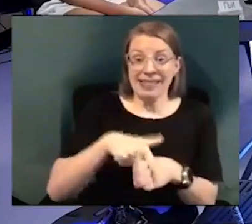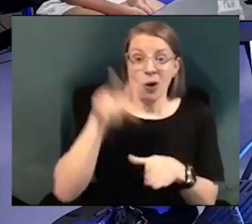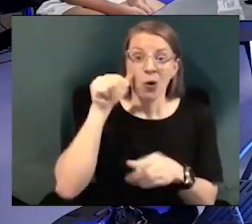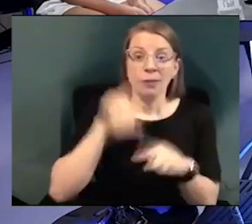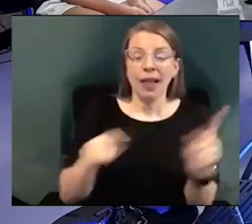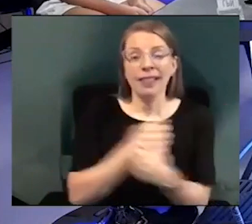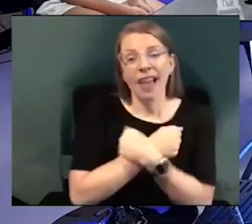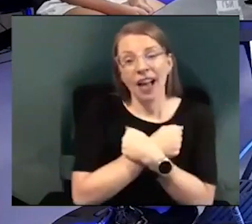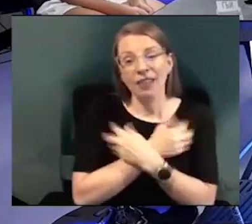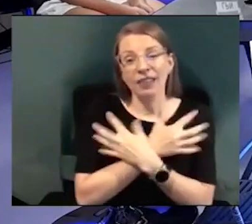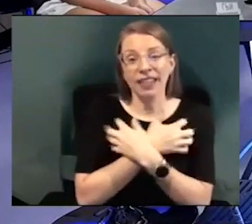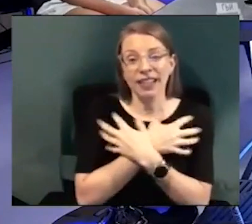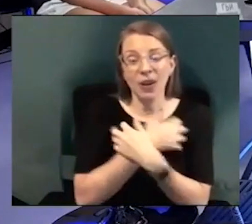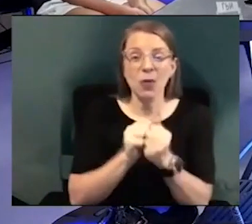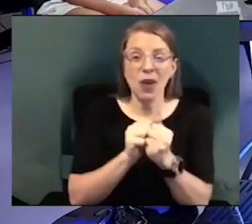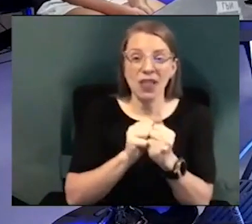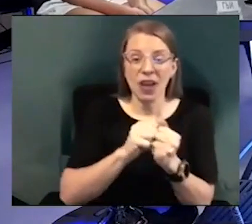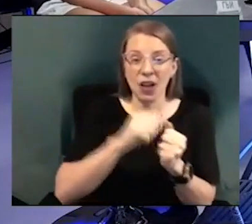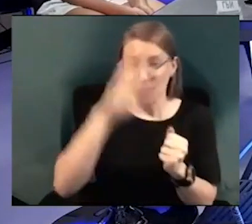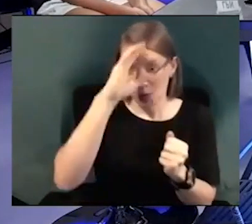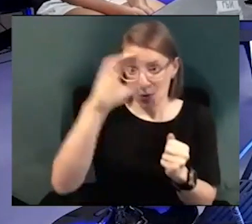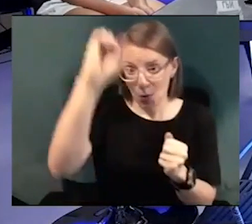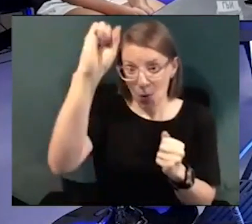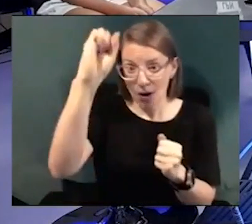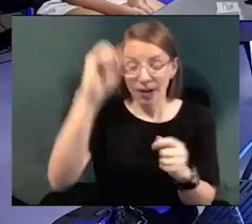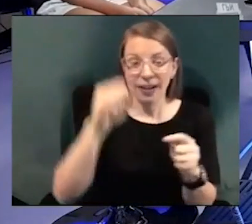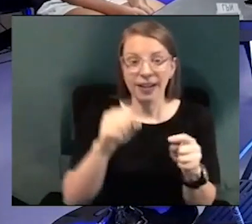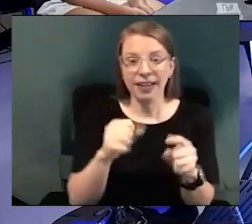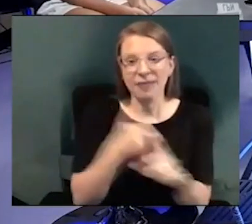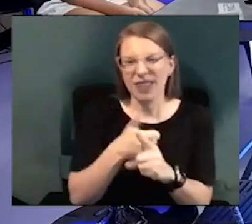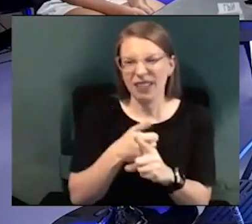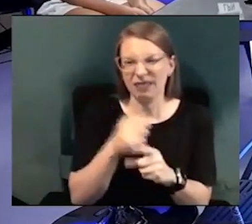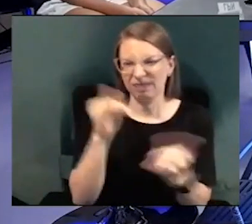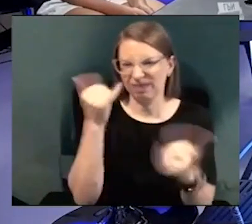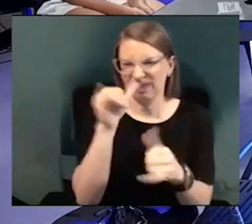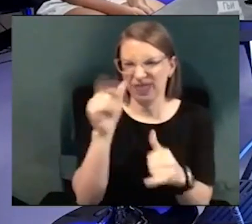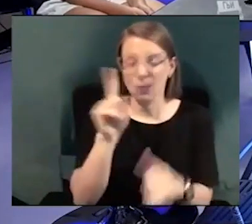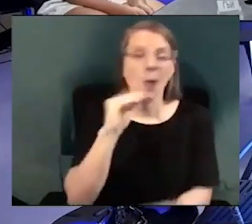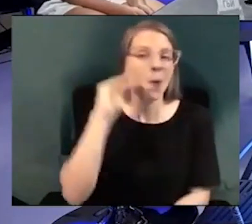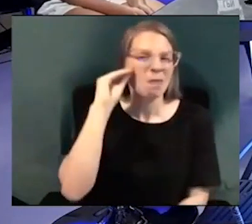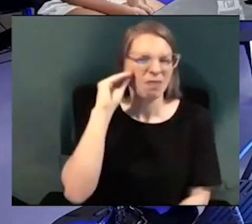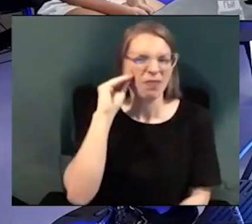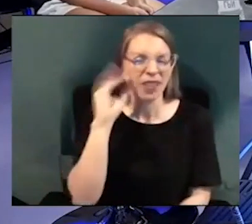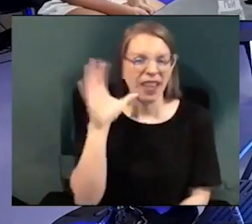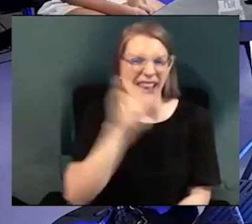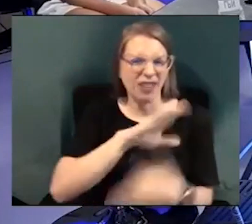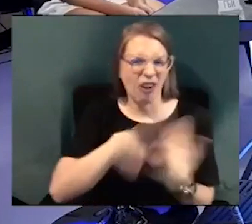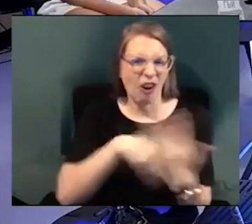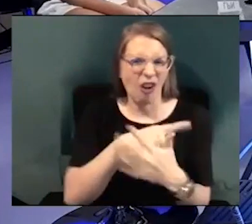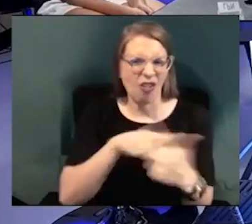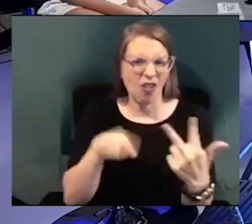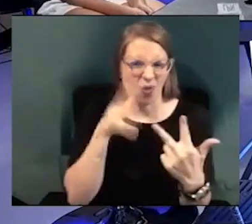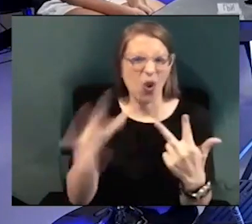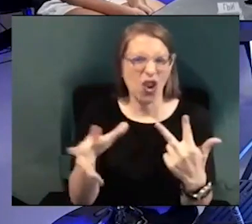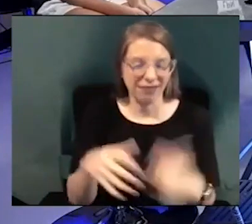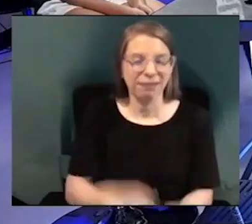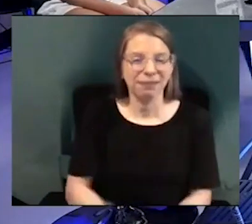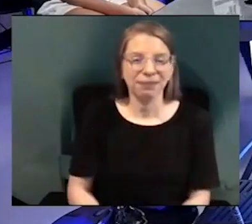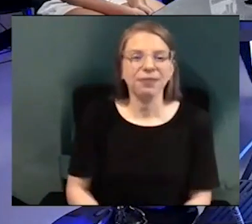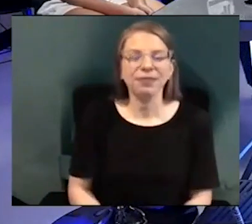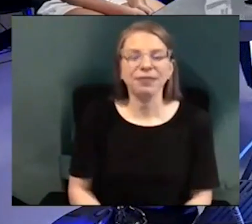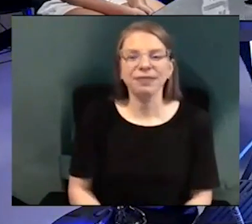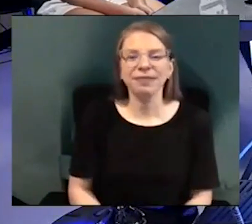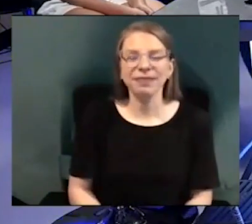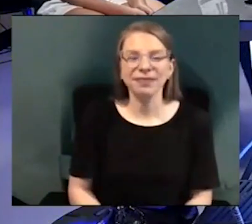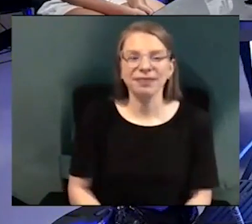with a unicorn, and he's kind of goofy at home. I think we would have guessed all that. That's pretty good. All right, well, let's get you a shot before